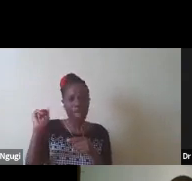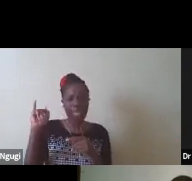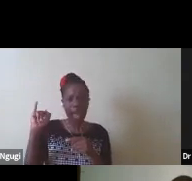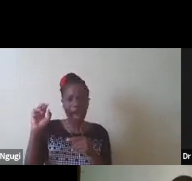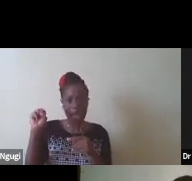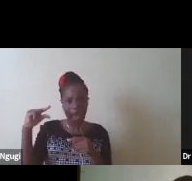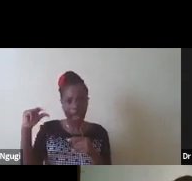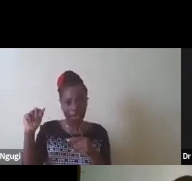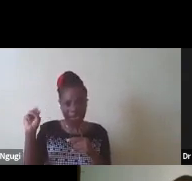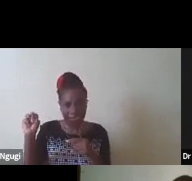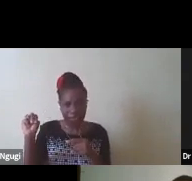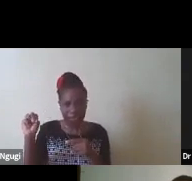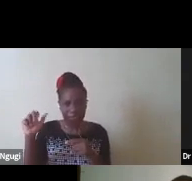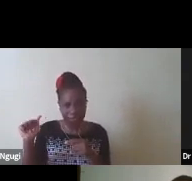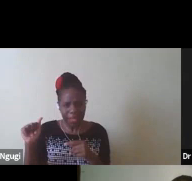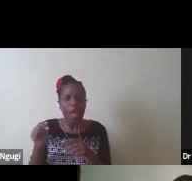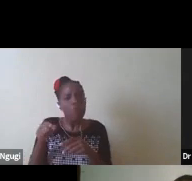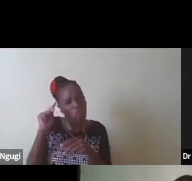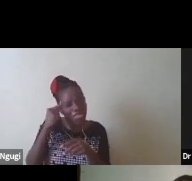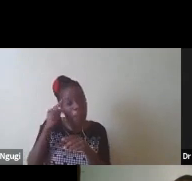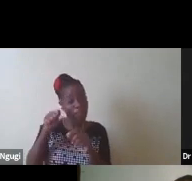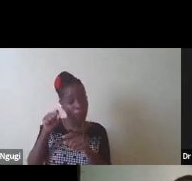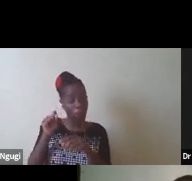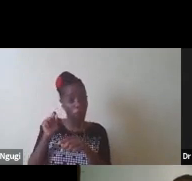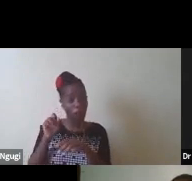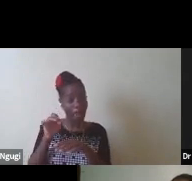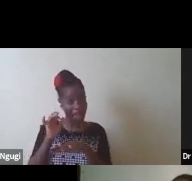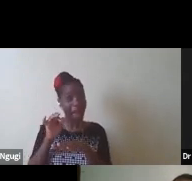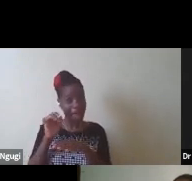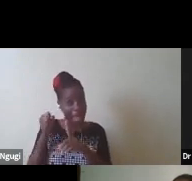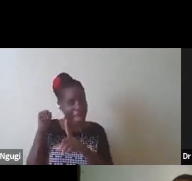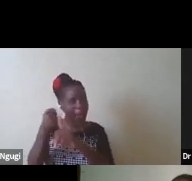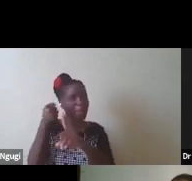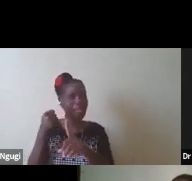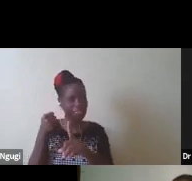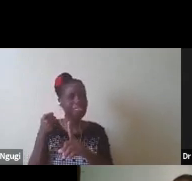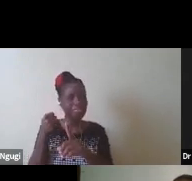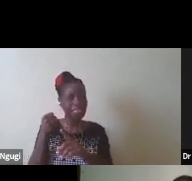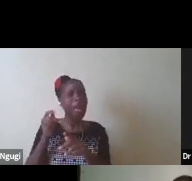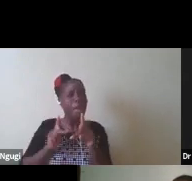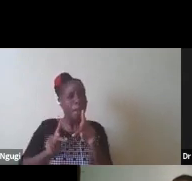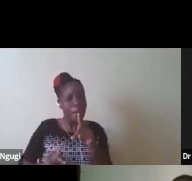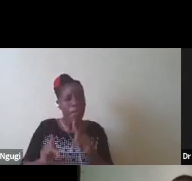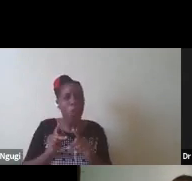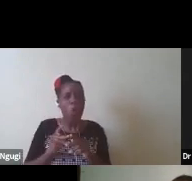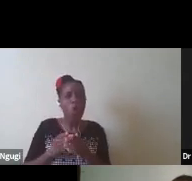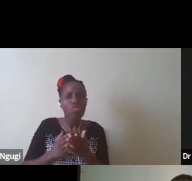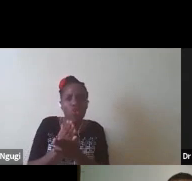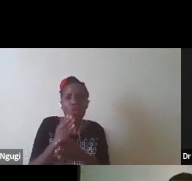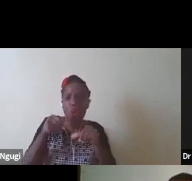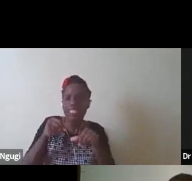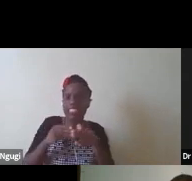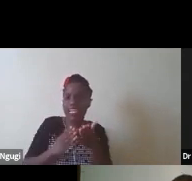any difference to just have an impact with how people see the quality rights training? Is there a way of making it as